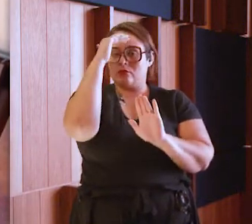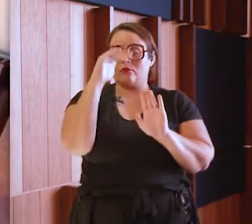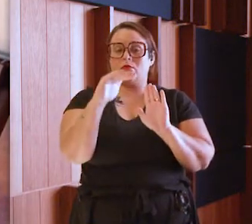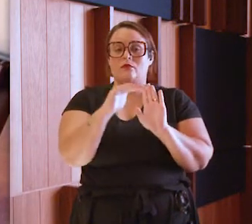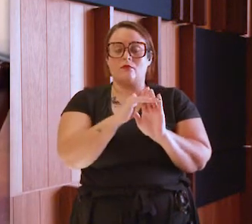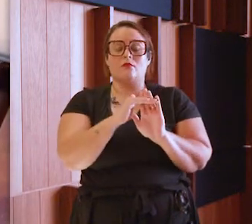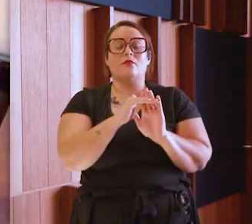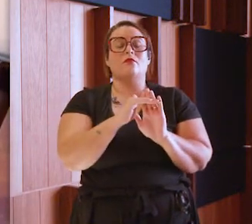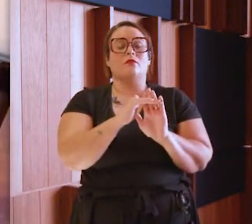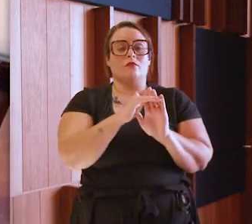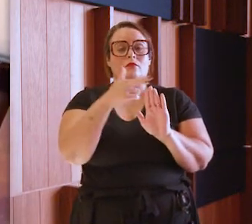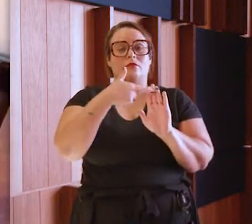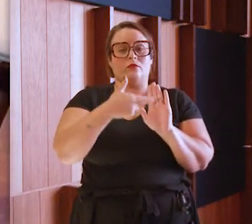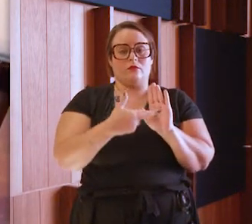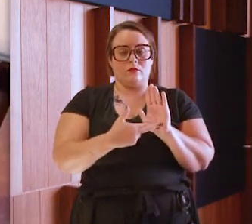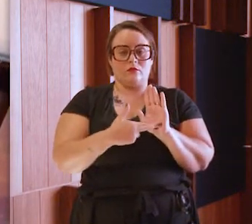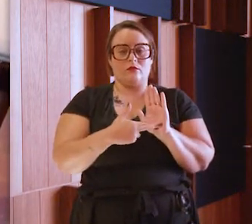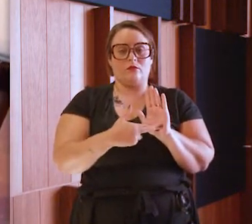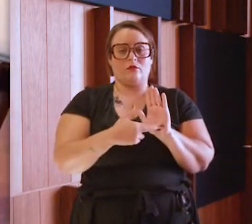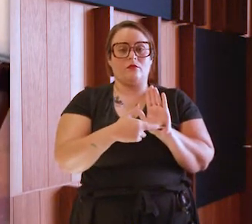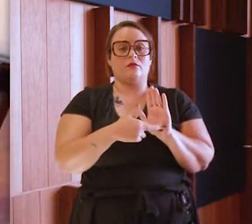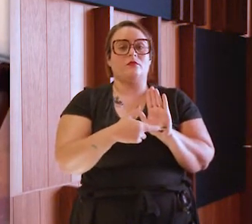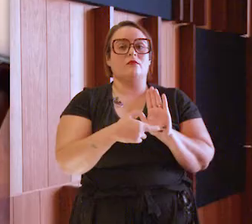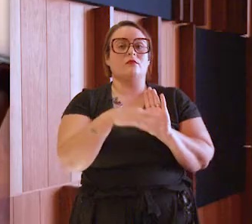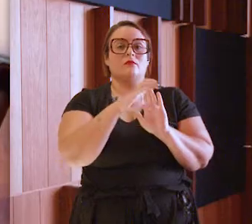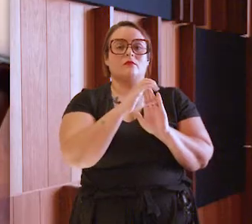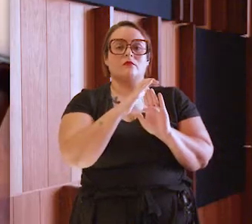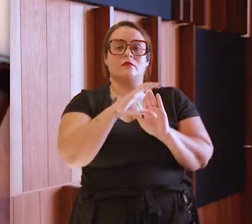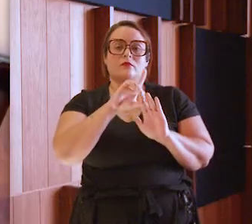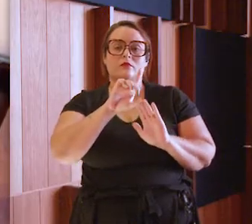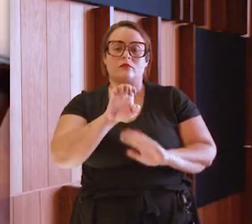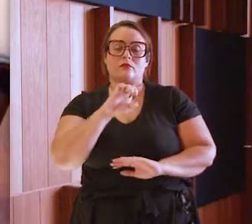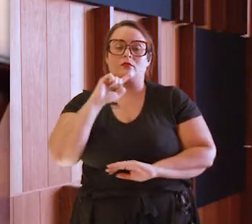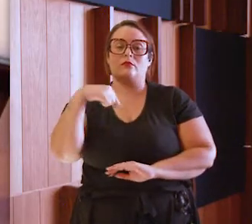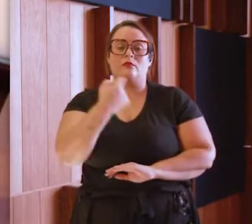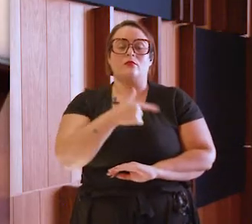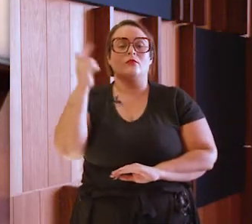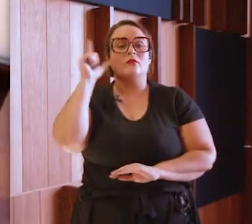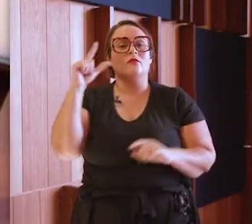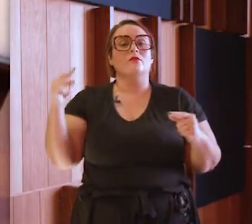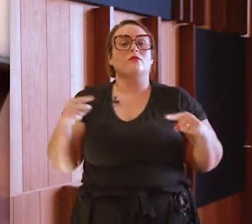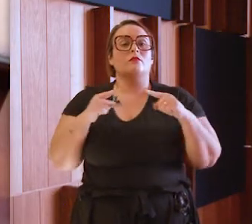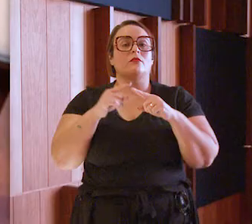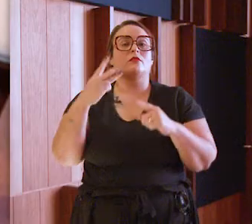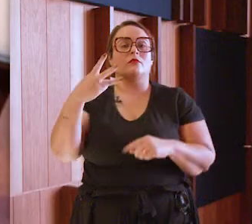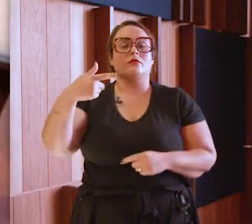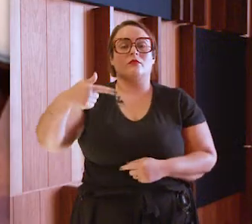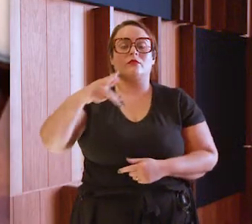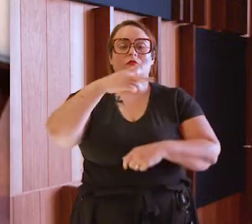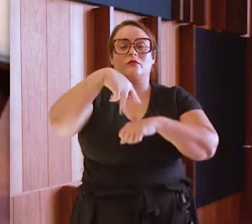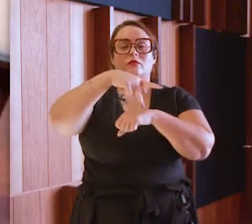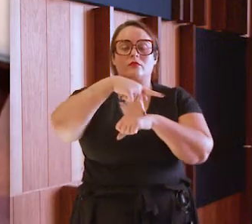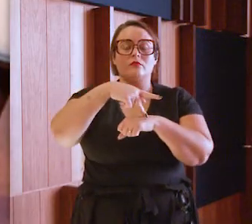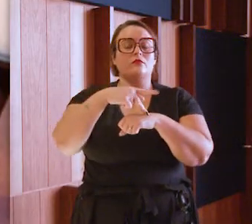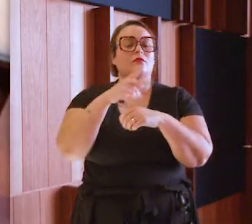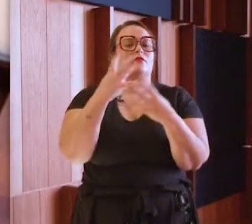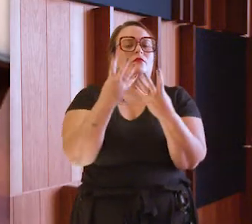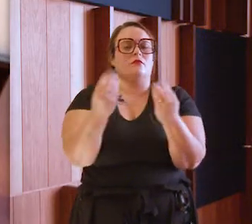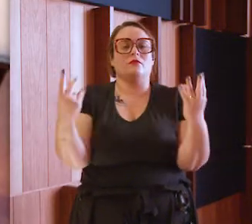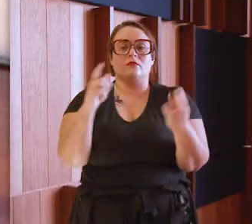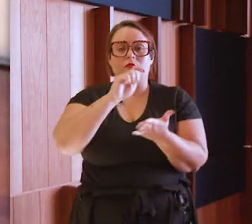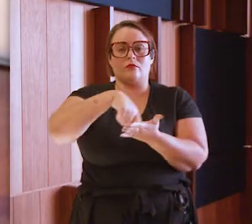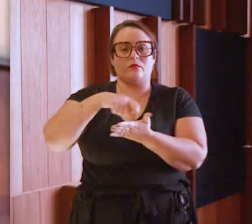countries. 140 have signed on to this from the OECD, including the US. The US will likely not